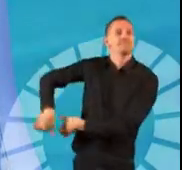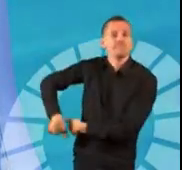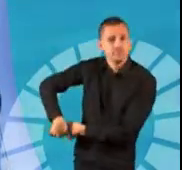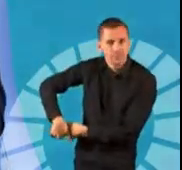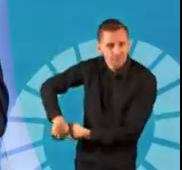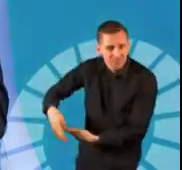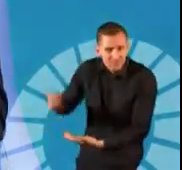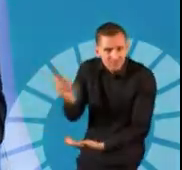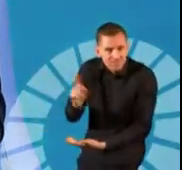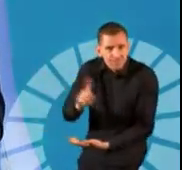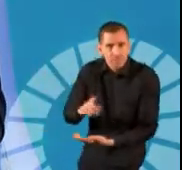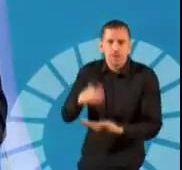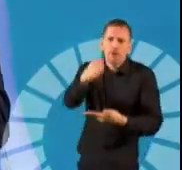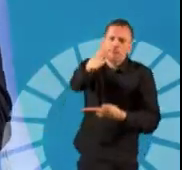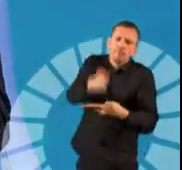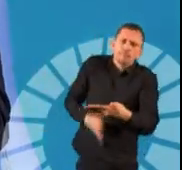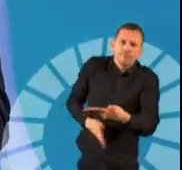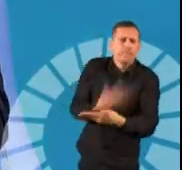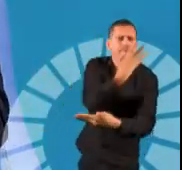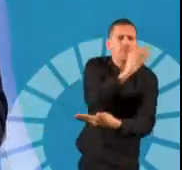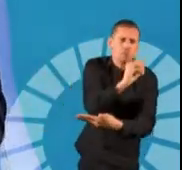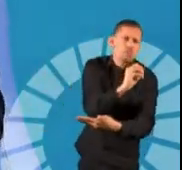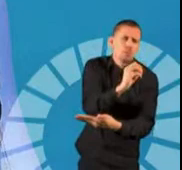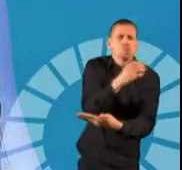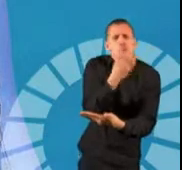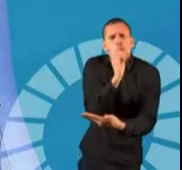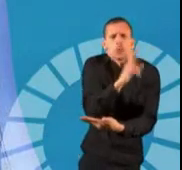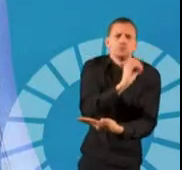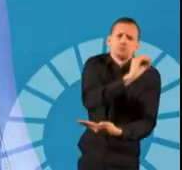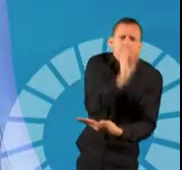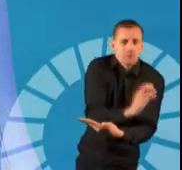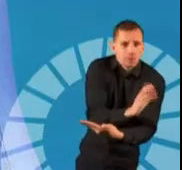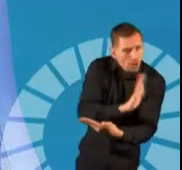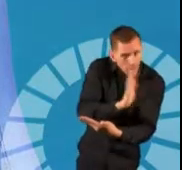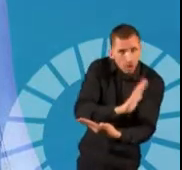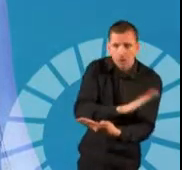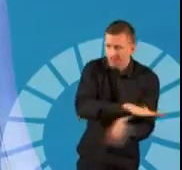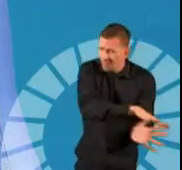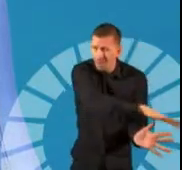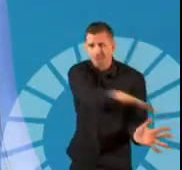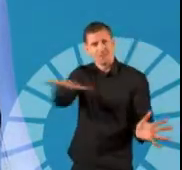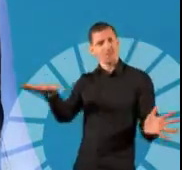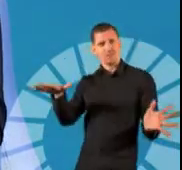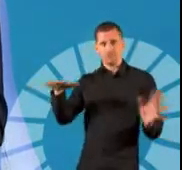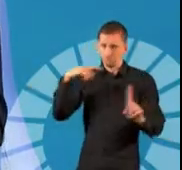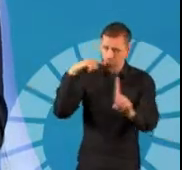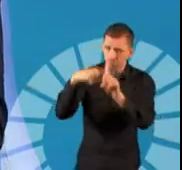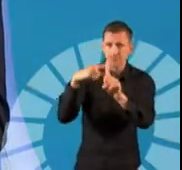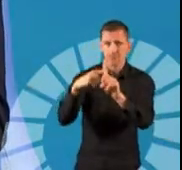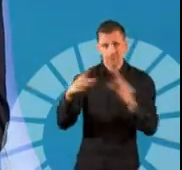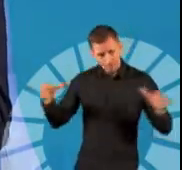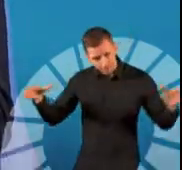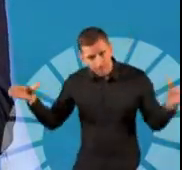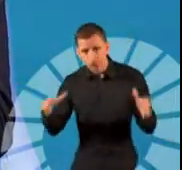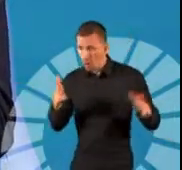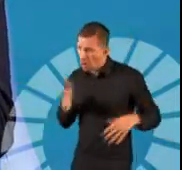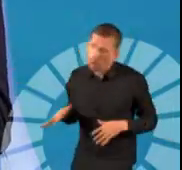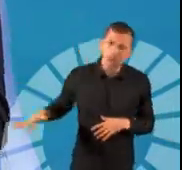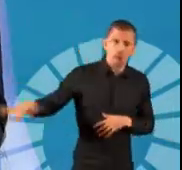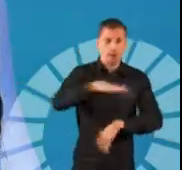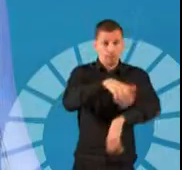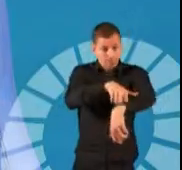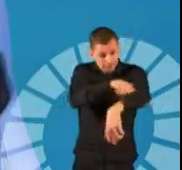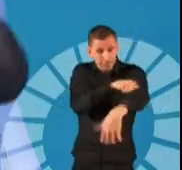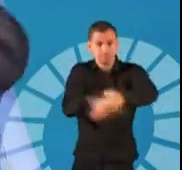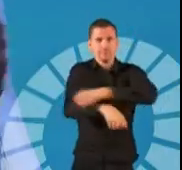actually harnessing half of the talent on this planet. So bravo, well done. I'm optimistic. If we can be together, if we can